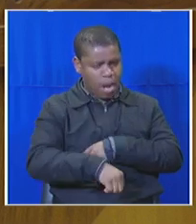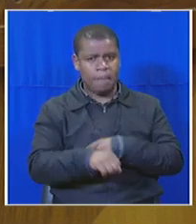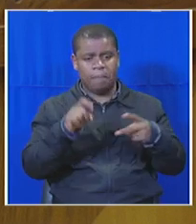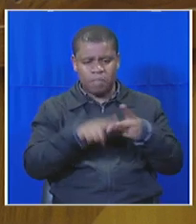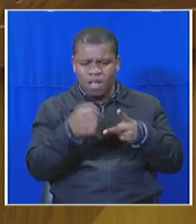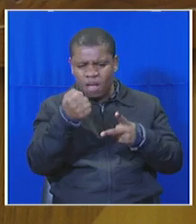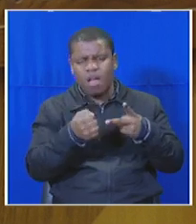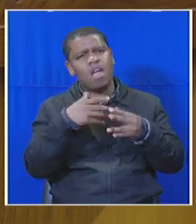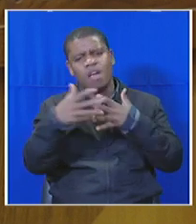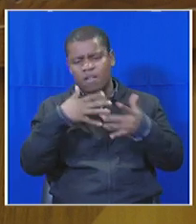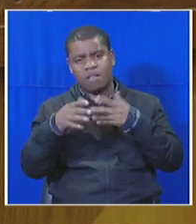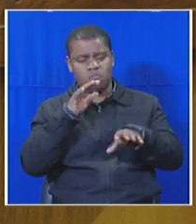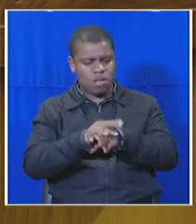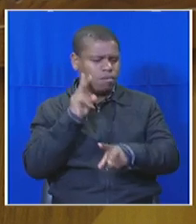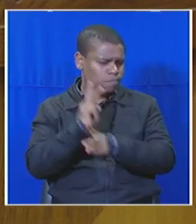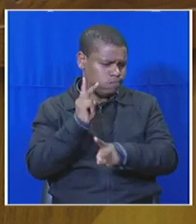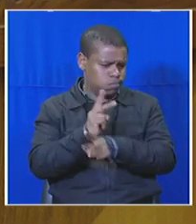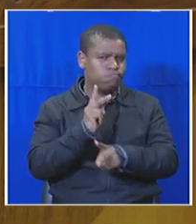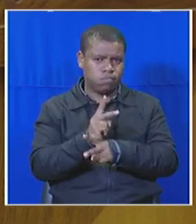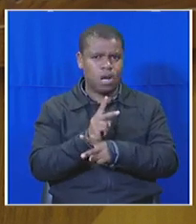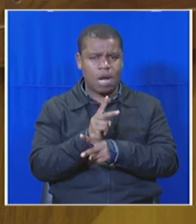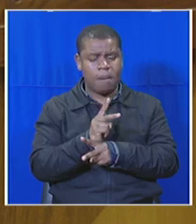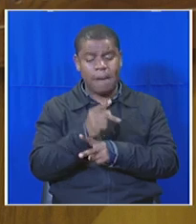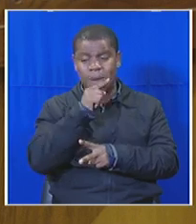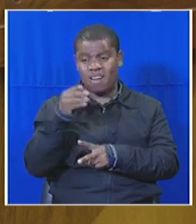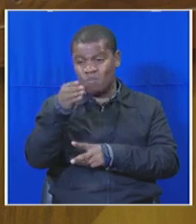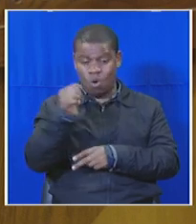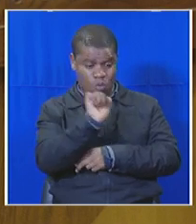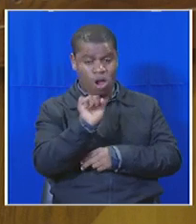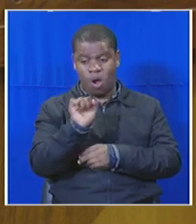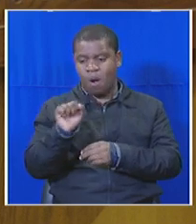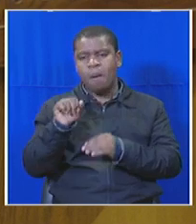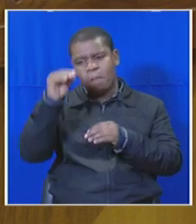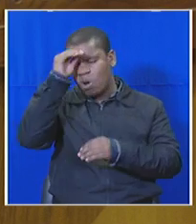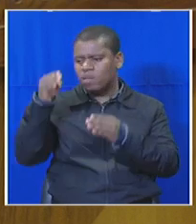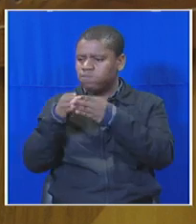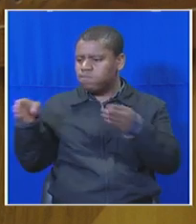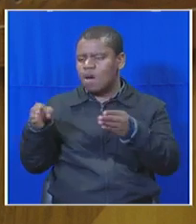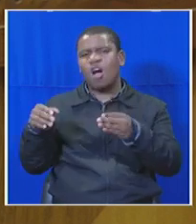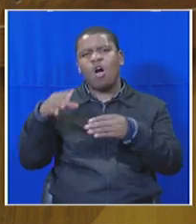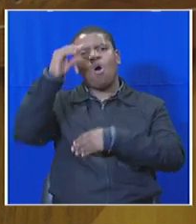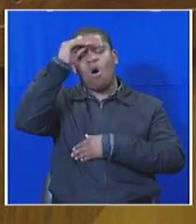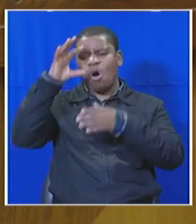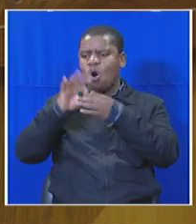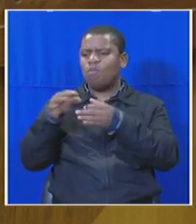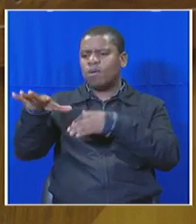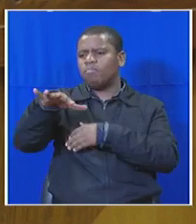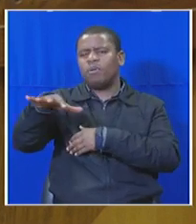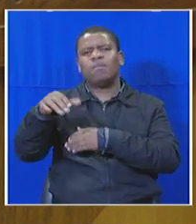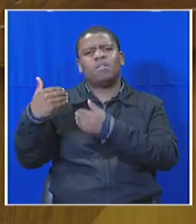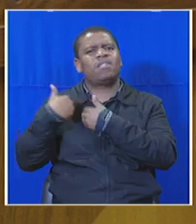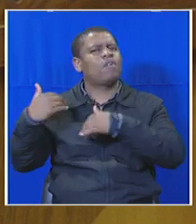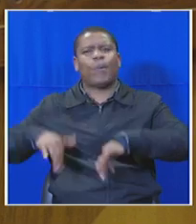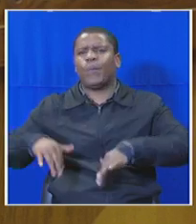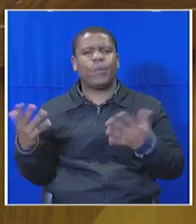safety, security, and comfort with them having none of this, but never complaining. And we